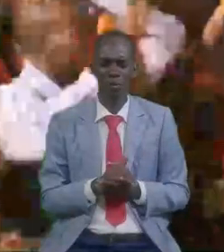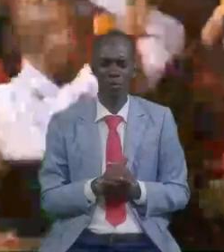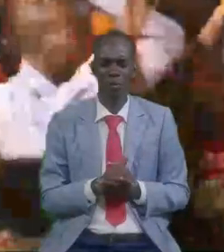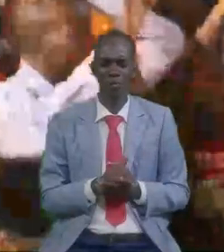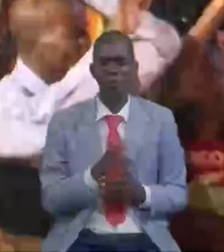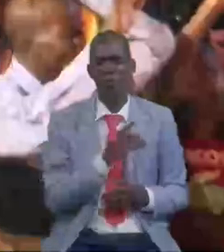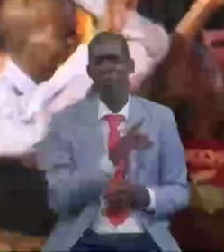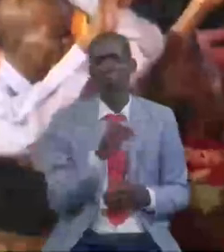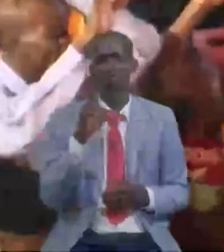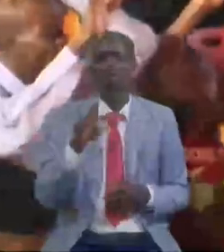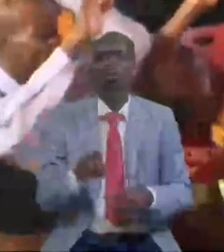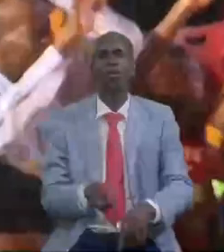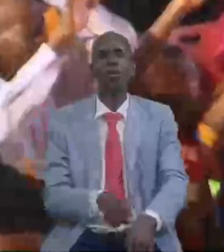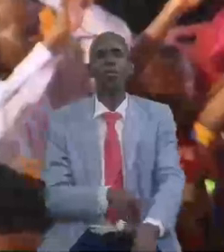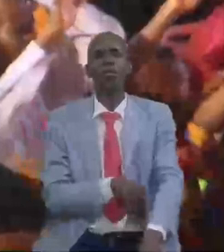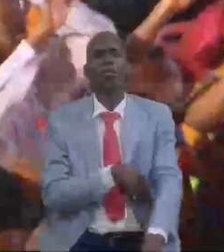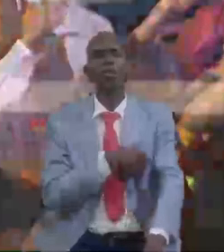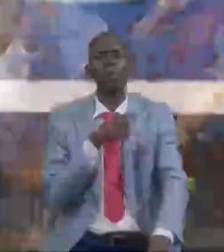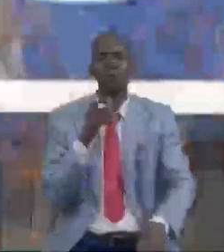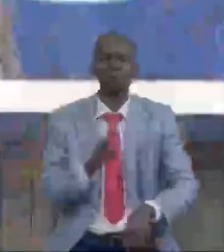Long standing problem,